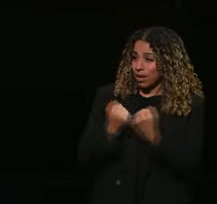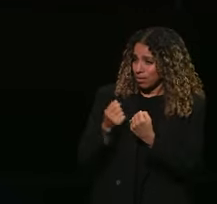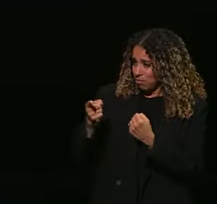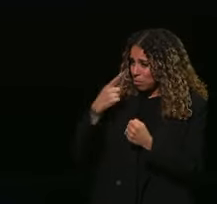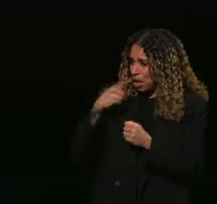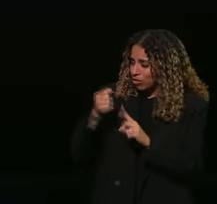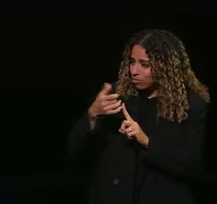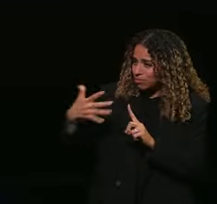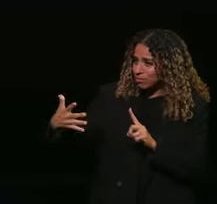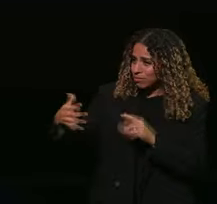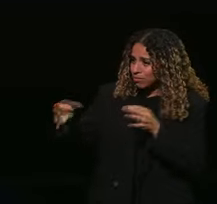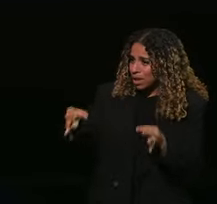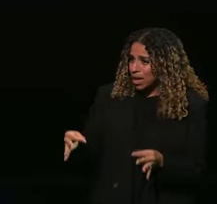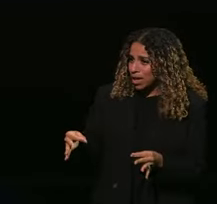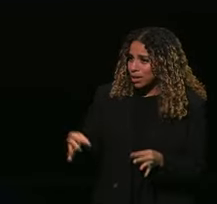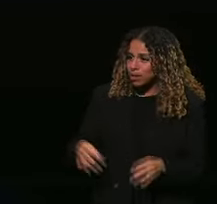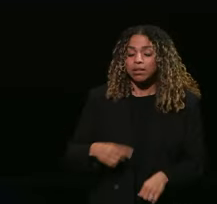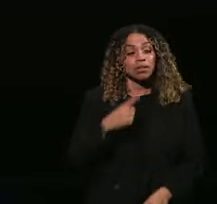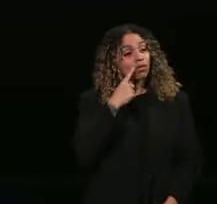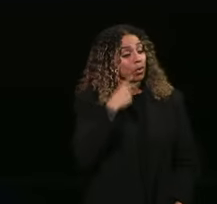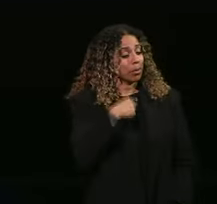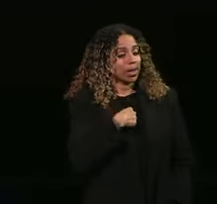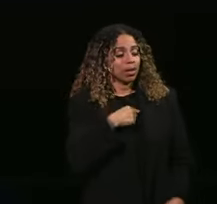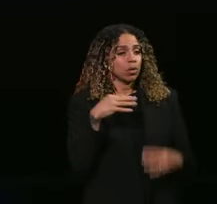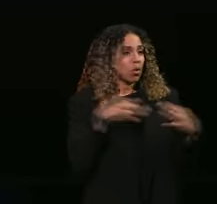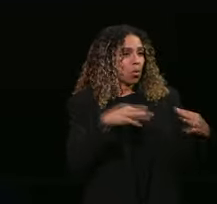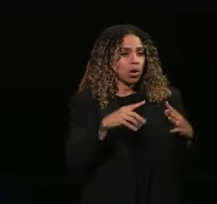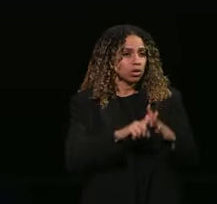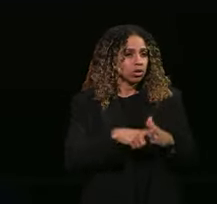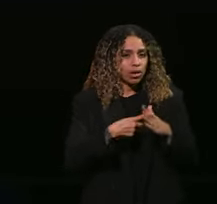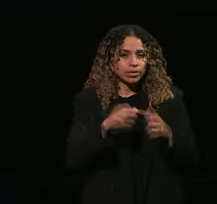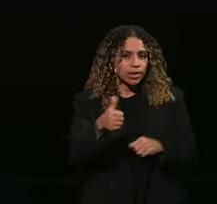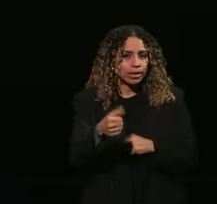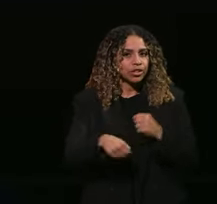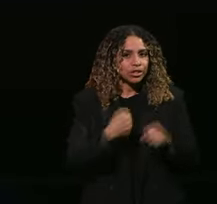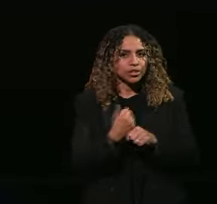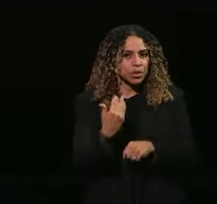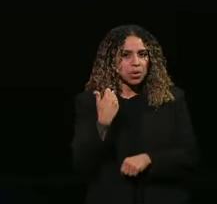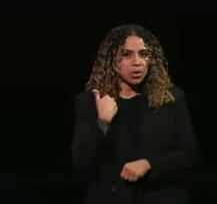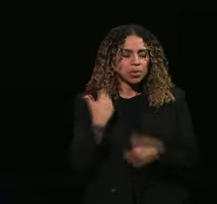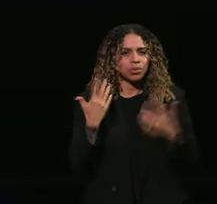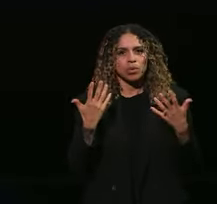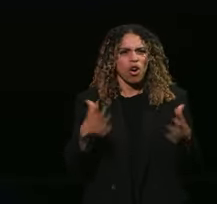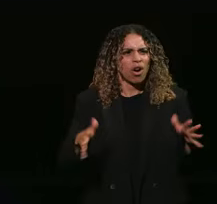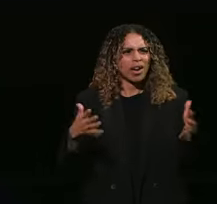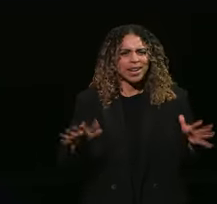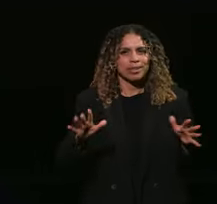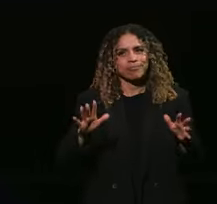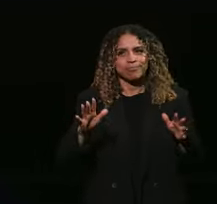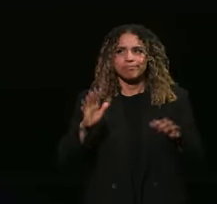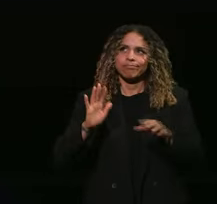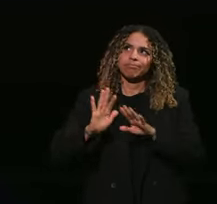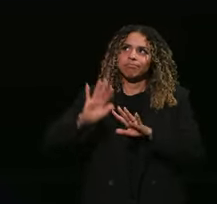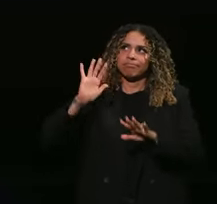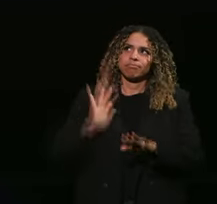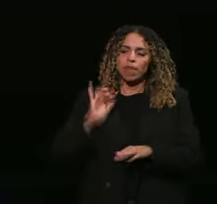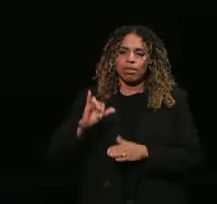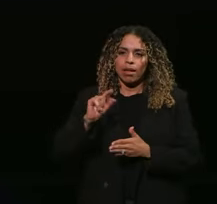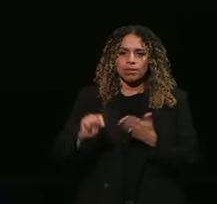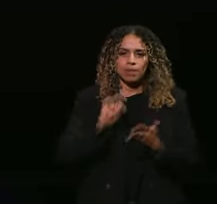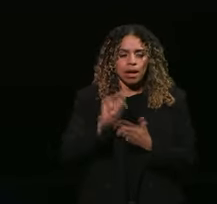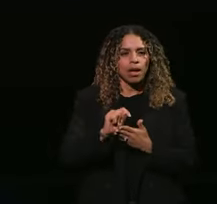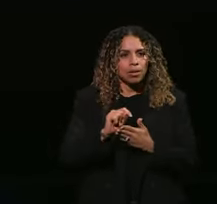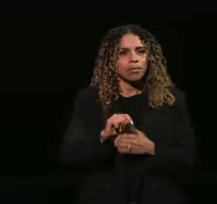For me, this war started 10 years ago. So it was already 8 years at the time when Russia